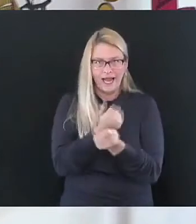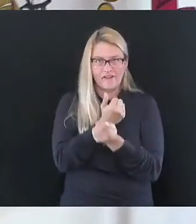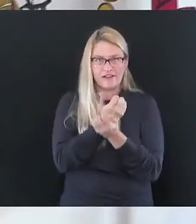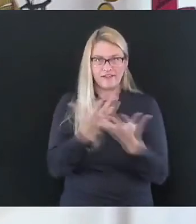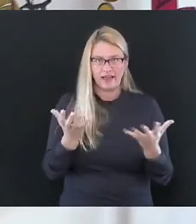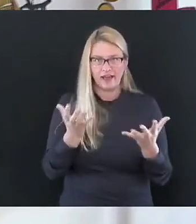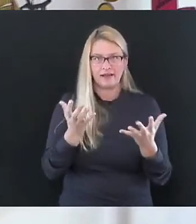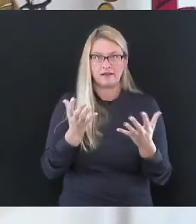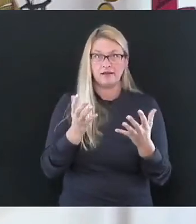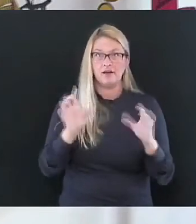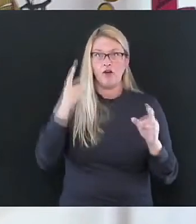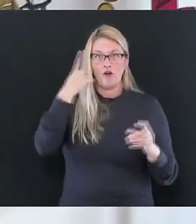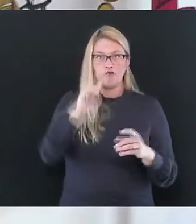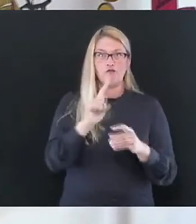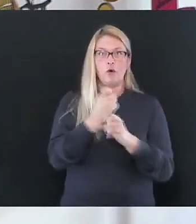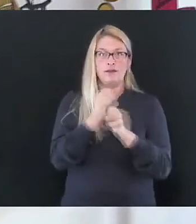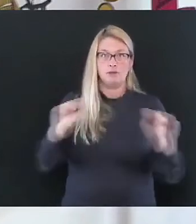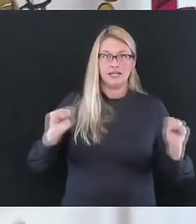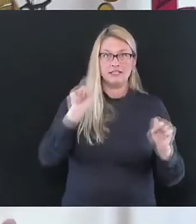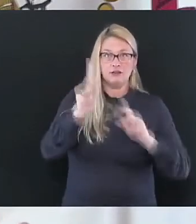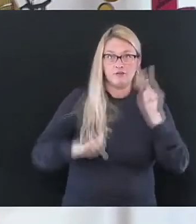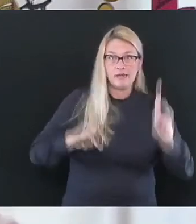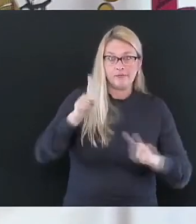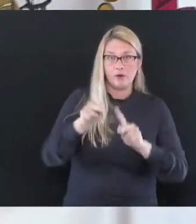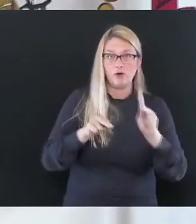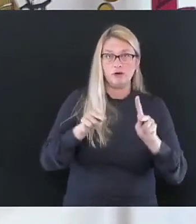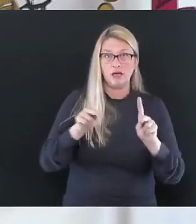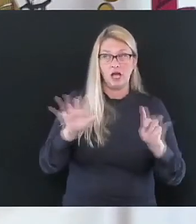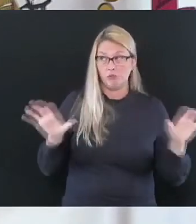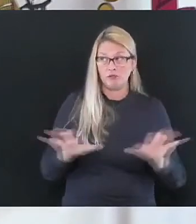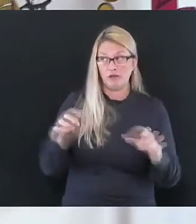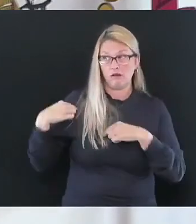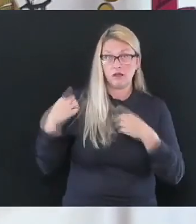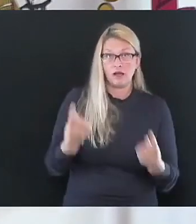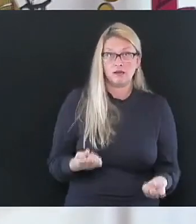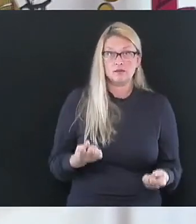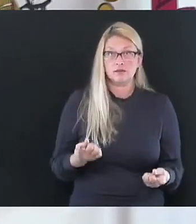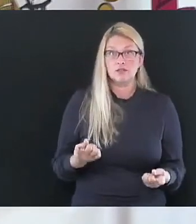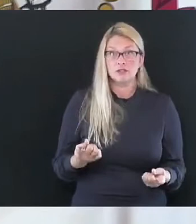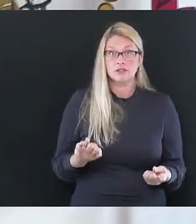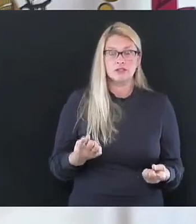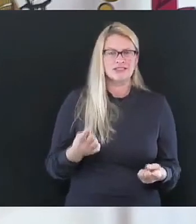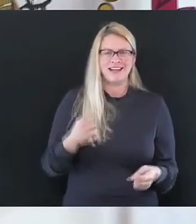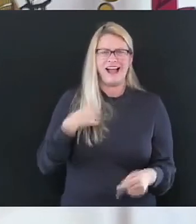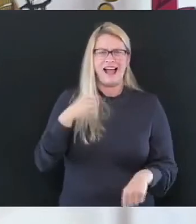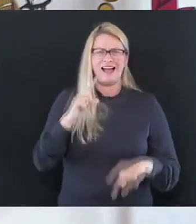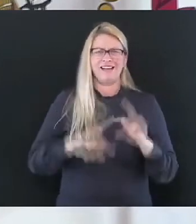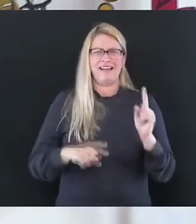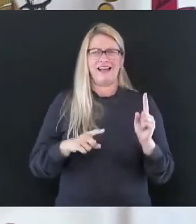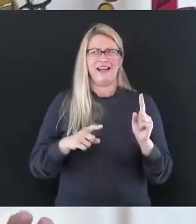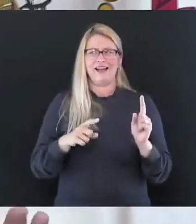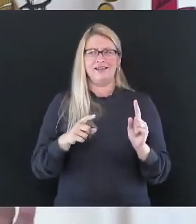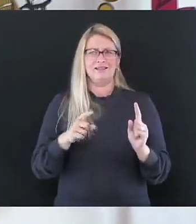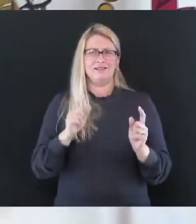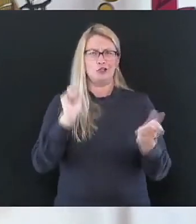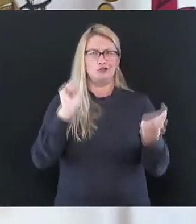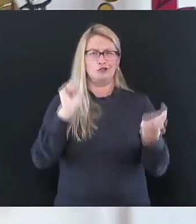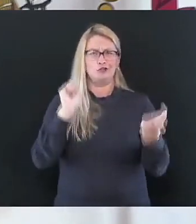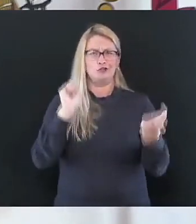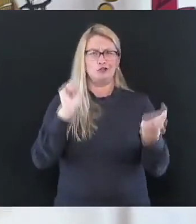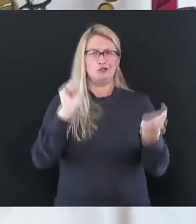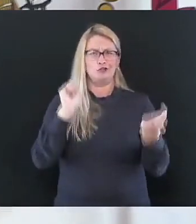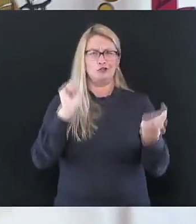do the right thing for the people. We've done that. And I can't see tweaking something at all that, from any